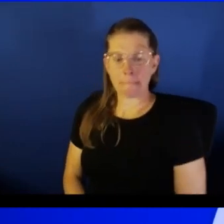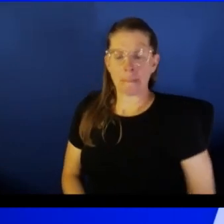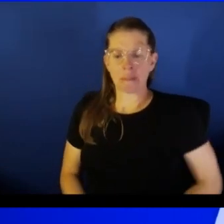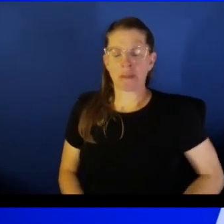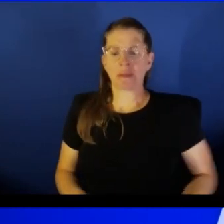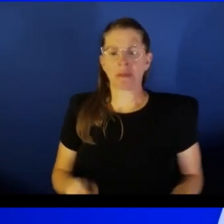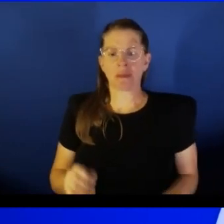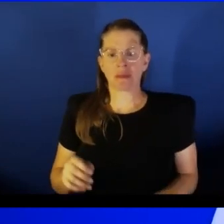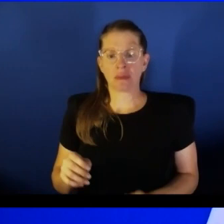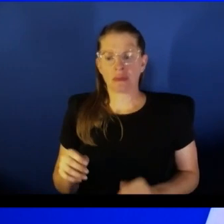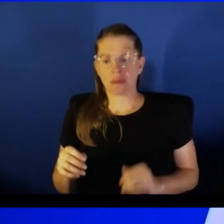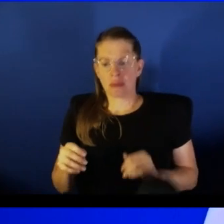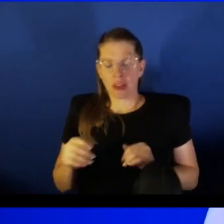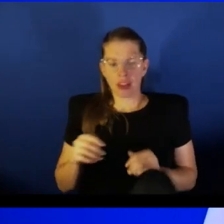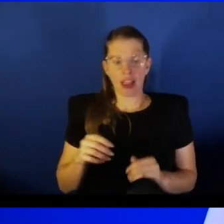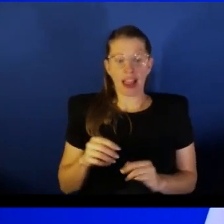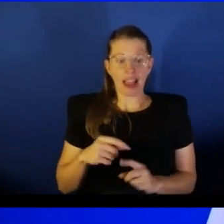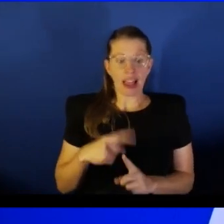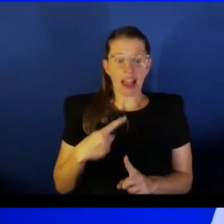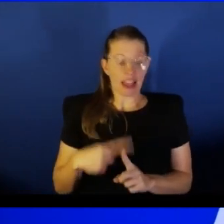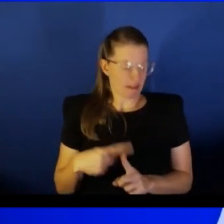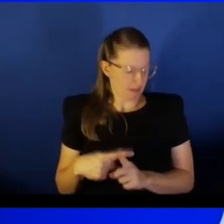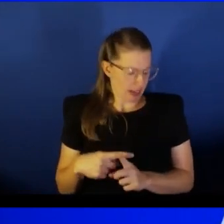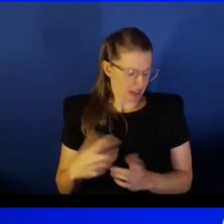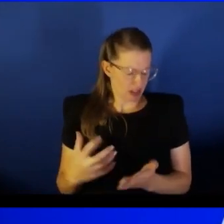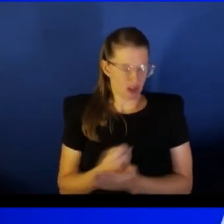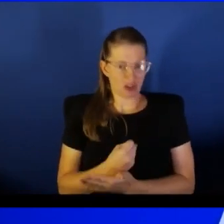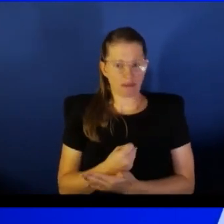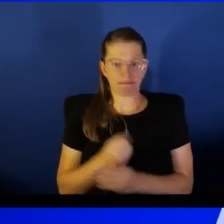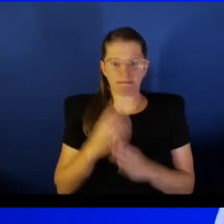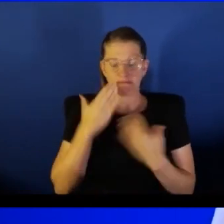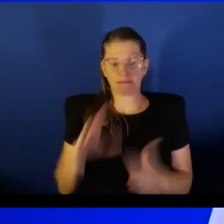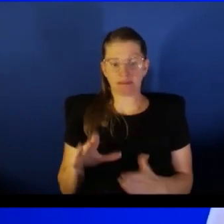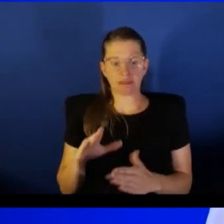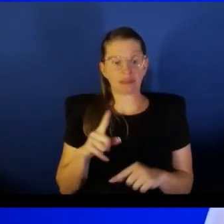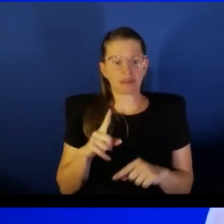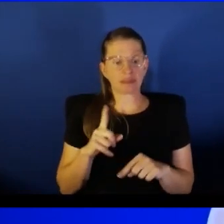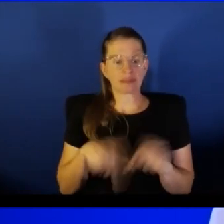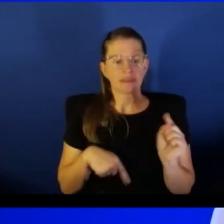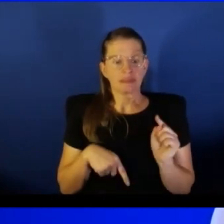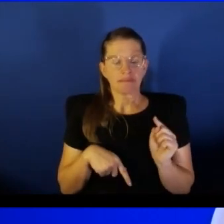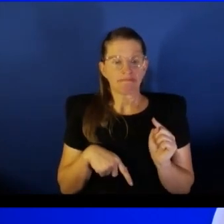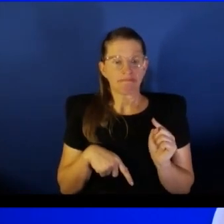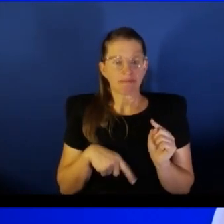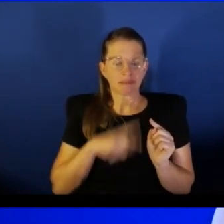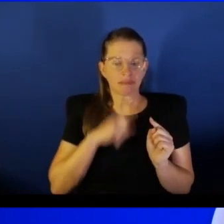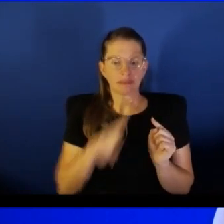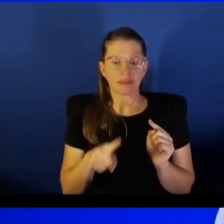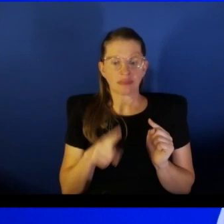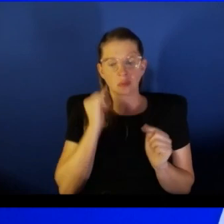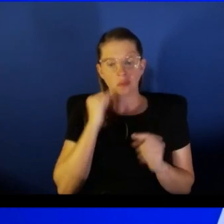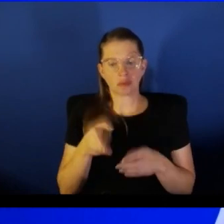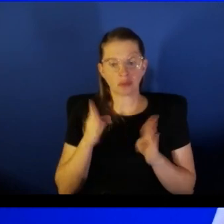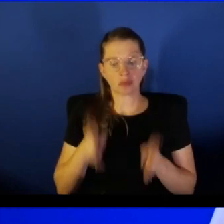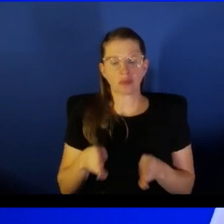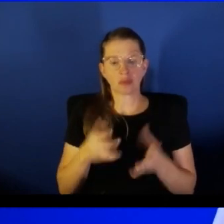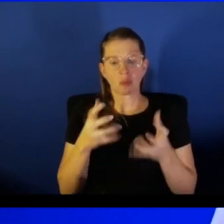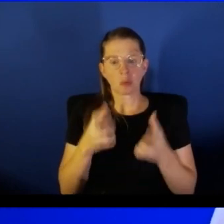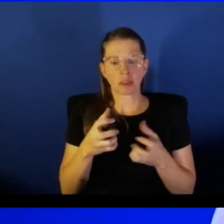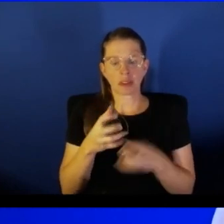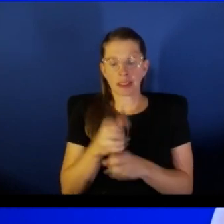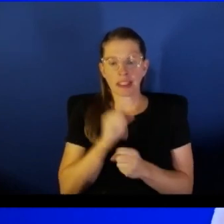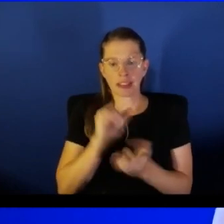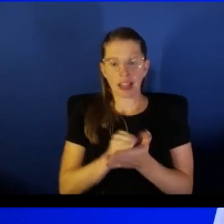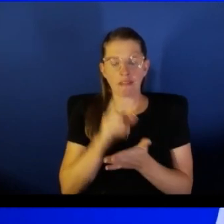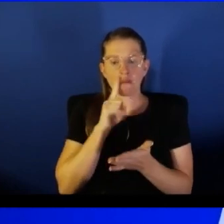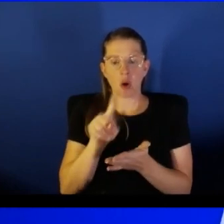advantage? We're not sure. There's no head-to-head comparison, so we can't be sure about that. If a person wanted to get that for one of their boosters instead of